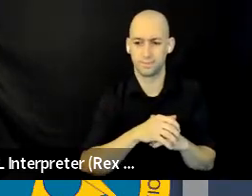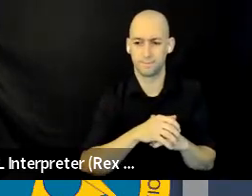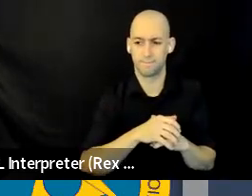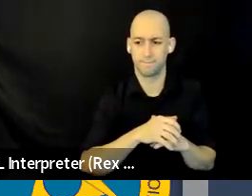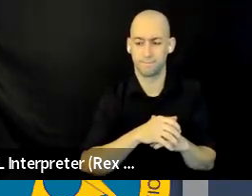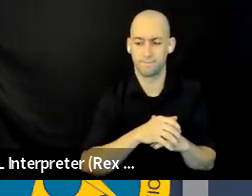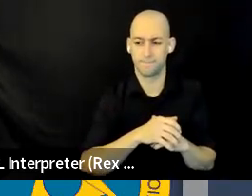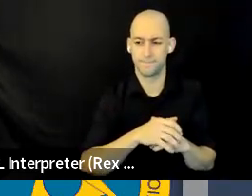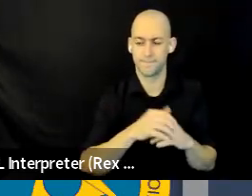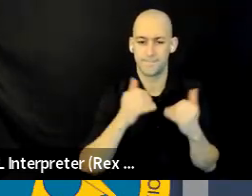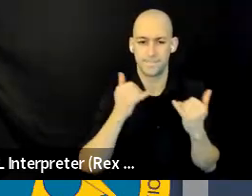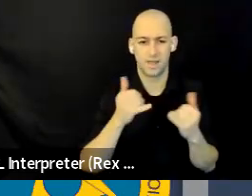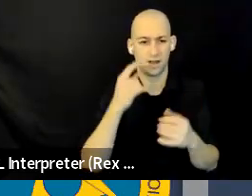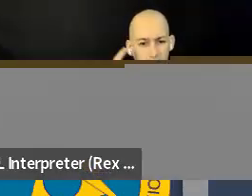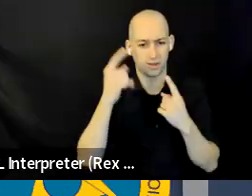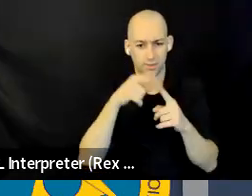Then I will entertain a motion.